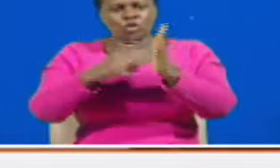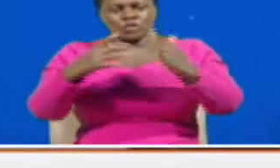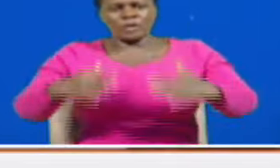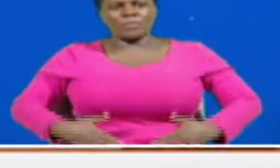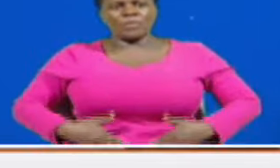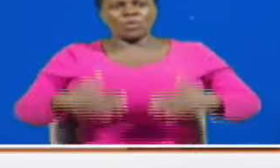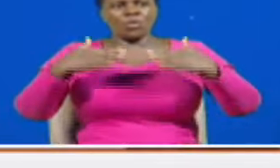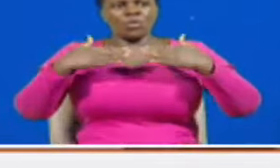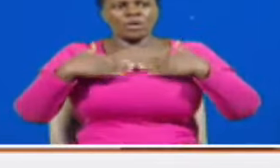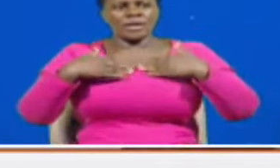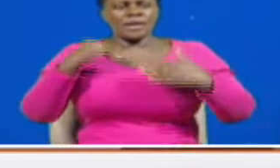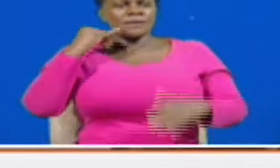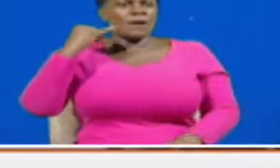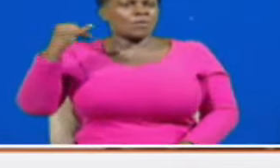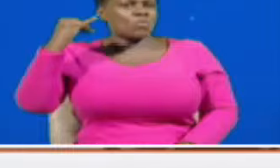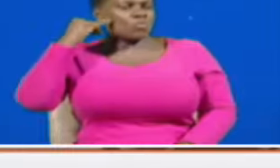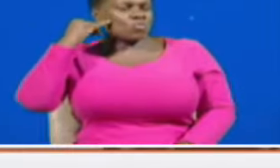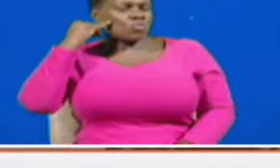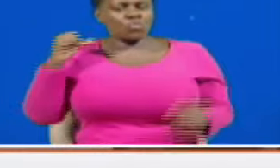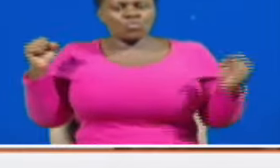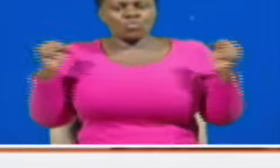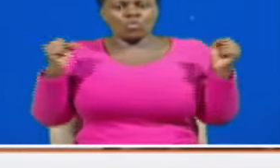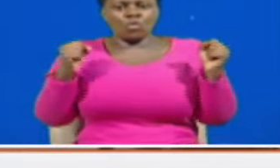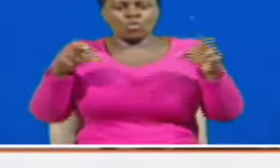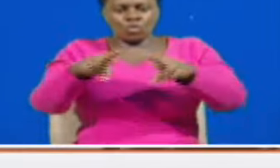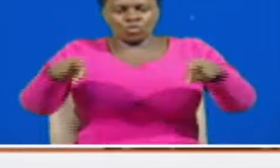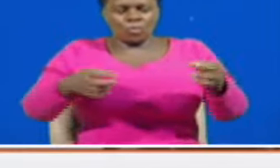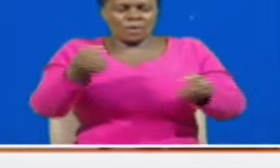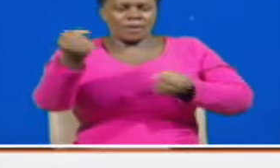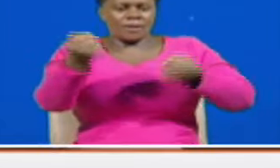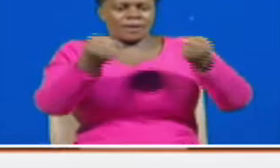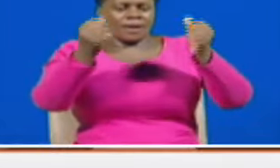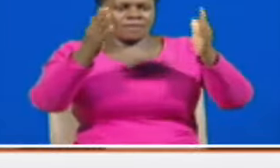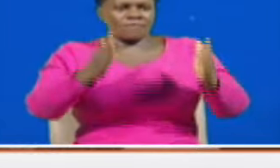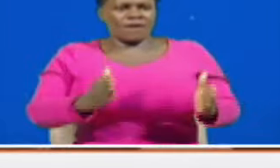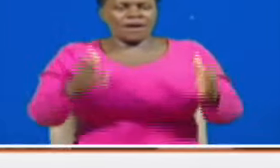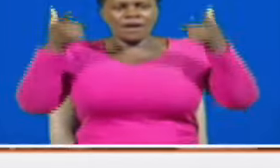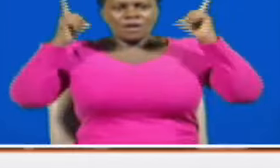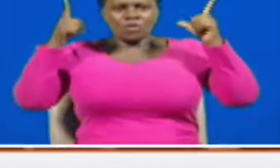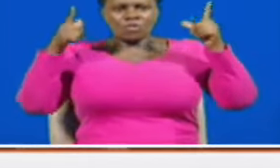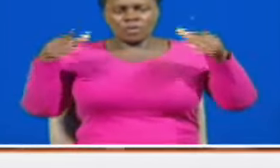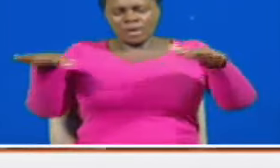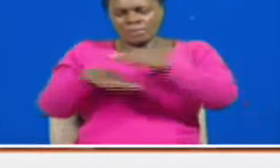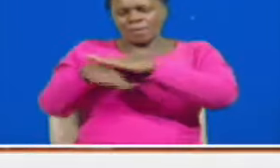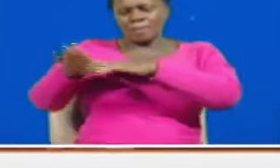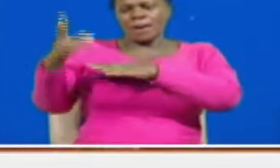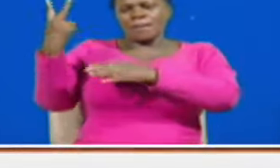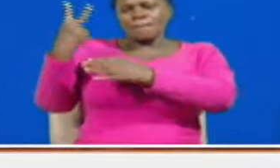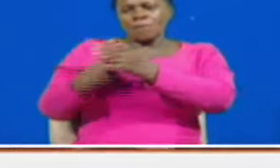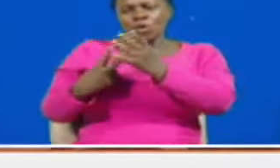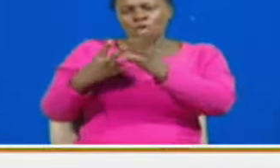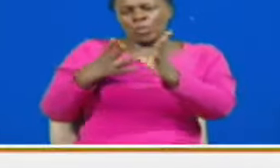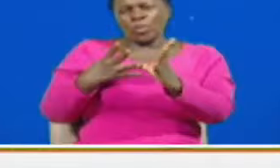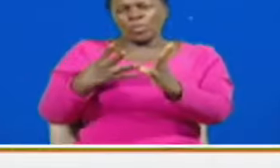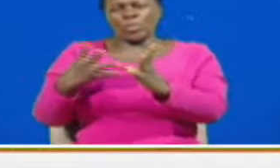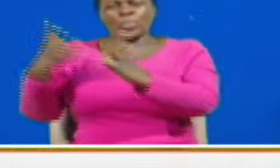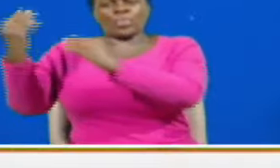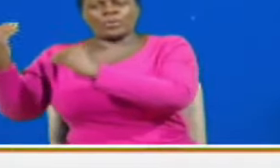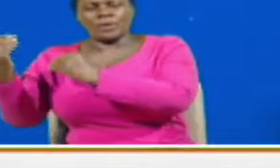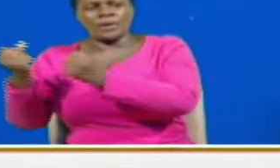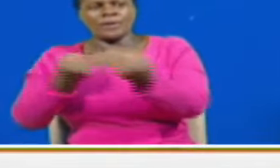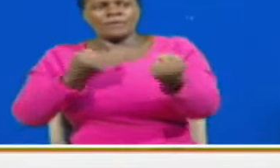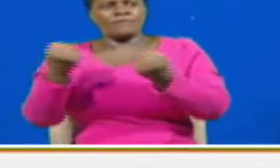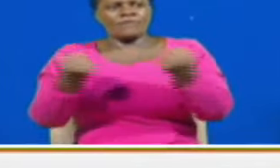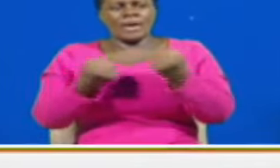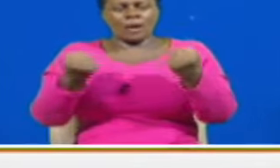of the bodies at the Nakuru Annex mortuary. The driver of the trailer and his assistant are still at large. Gari hili